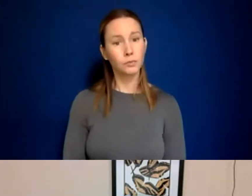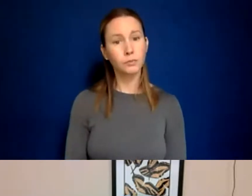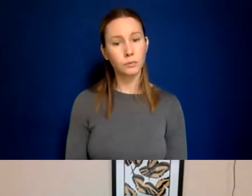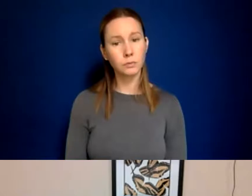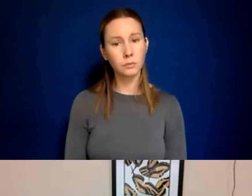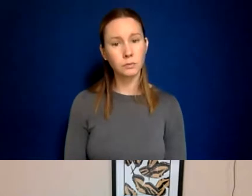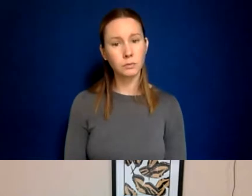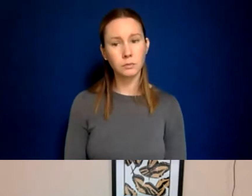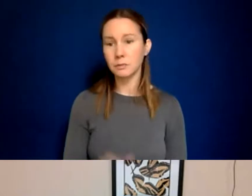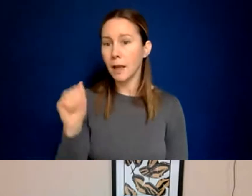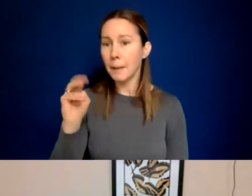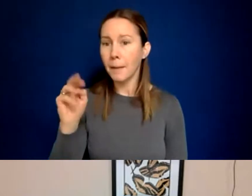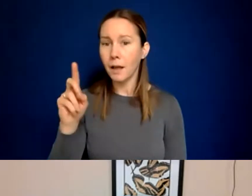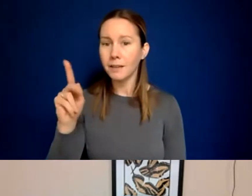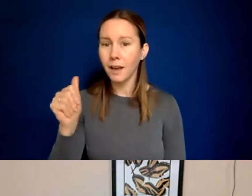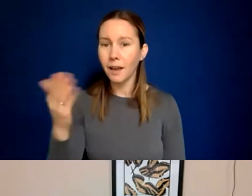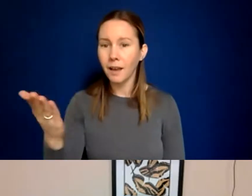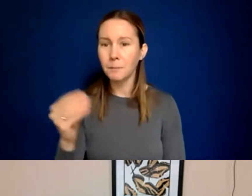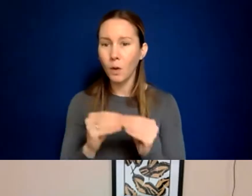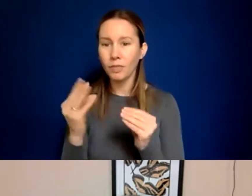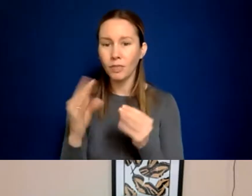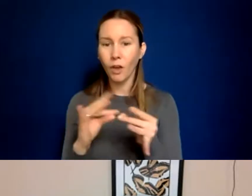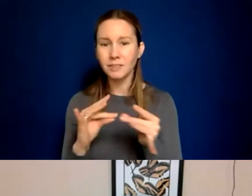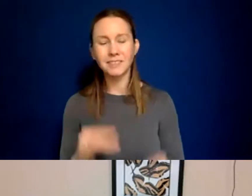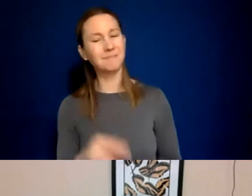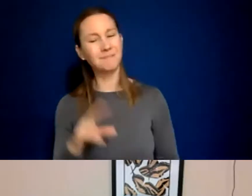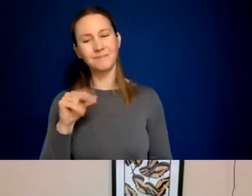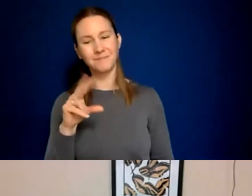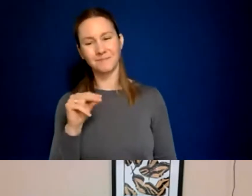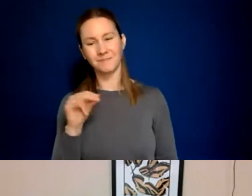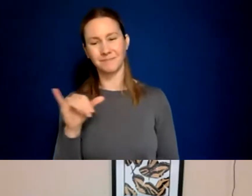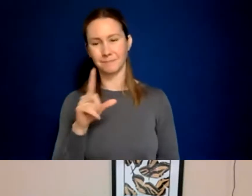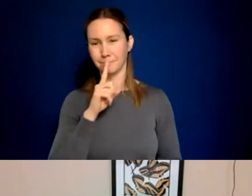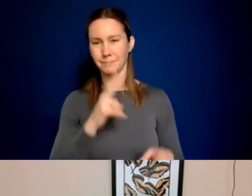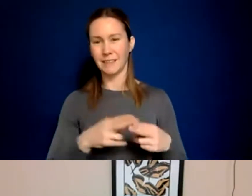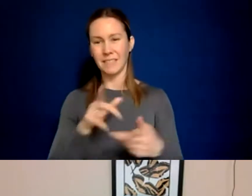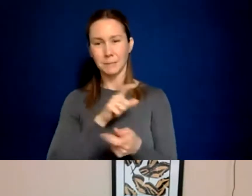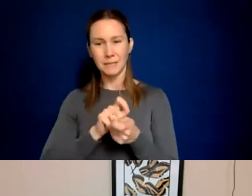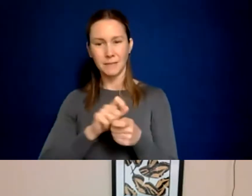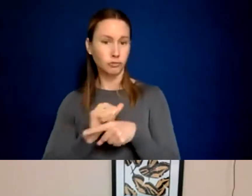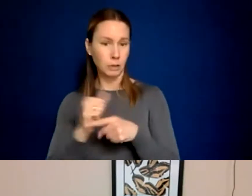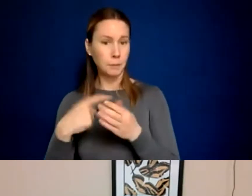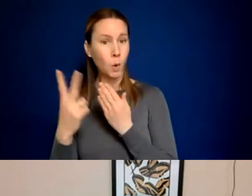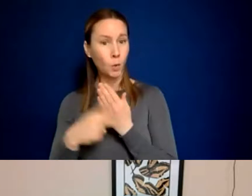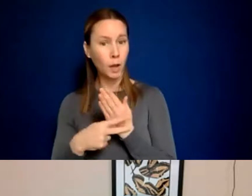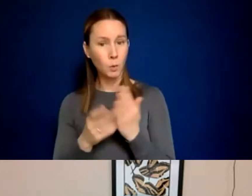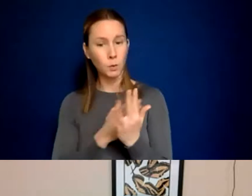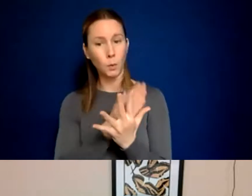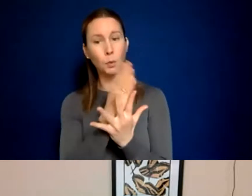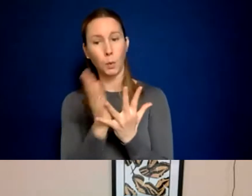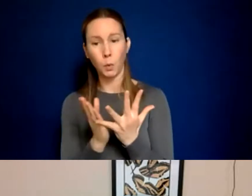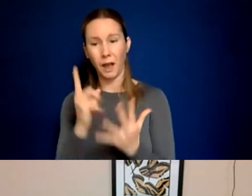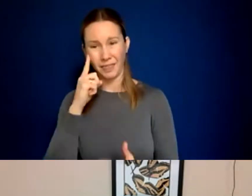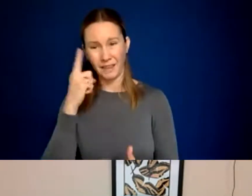Amanda, you have any thoughts about that? No, I definitely, like I said, I don't have, it's a specific training program that you go through. And for a long time, I think it was just